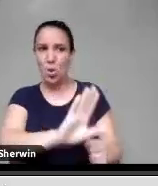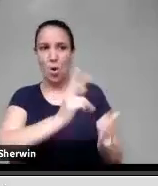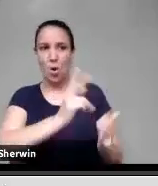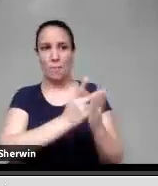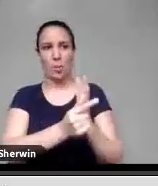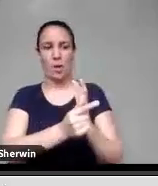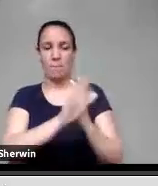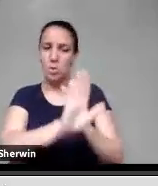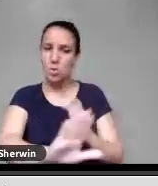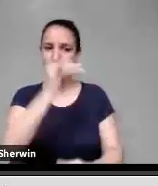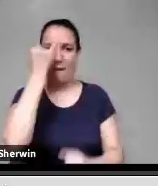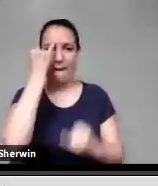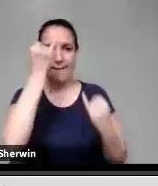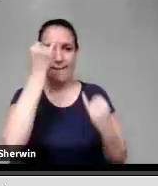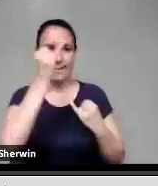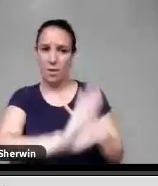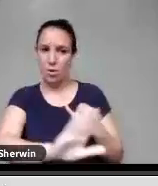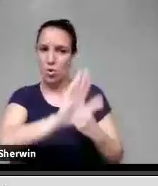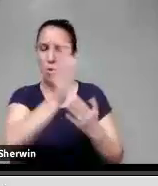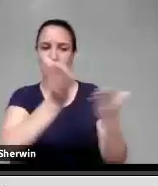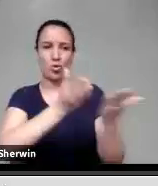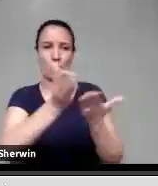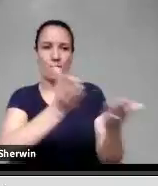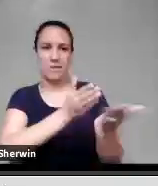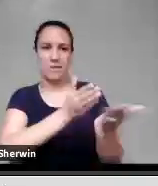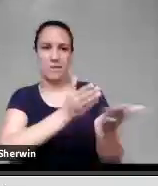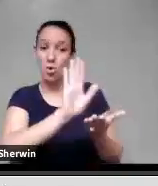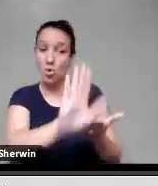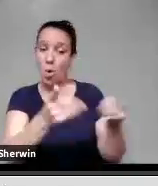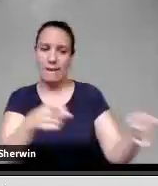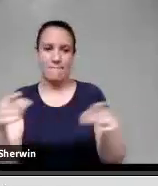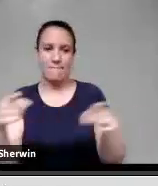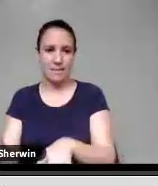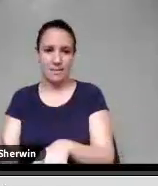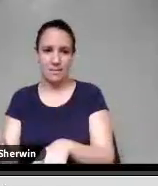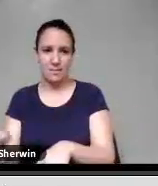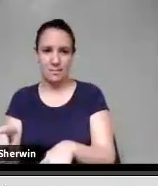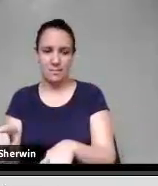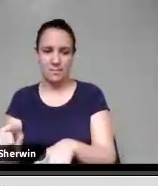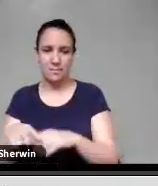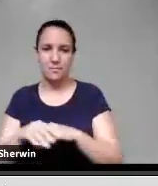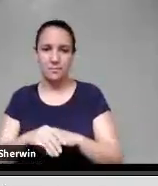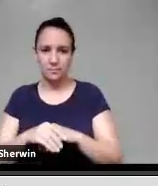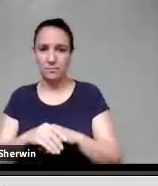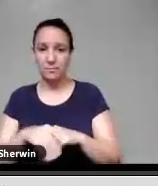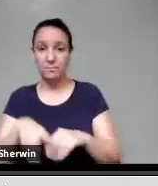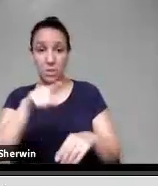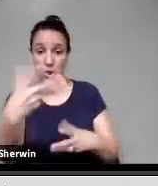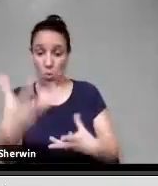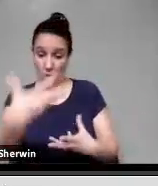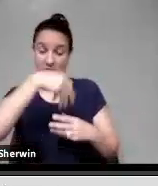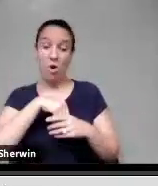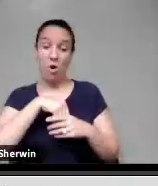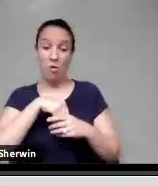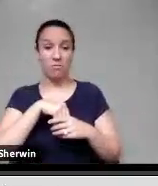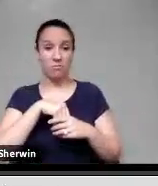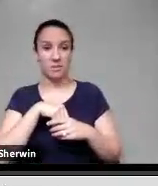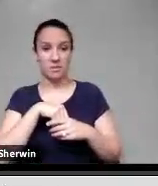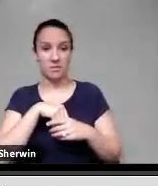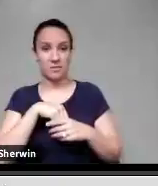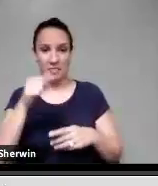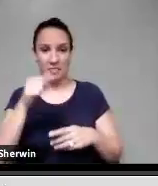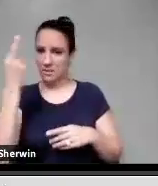idea, it's their service, it's their event that they own because they had input on it, and that's why